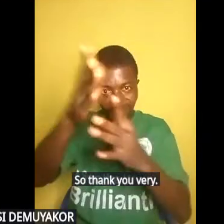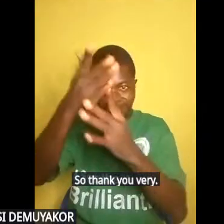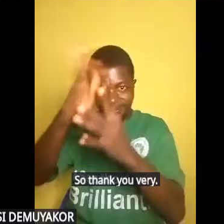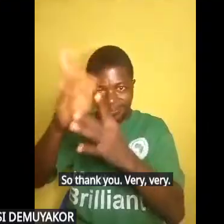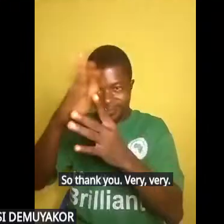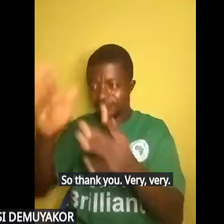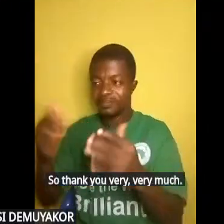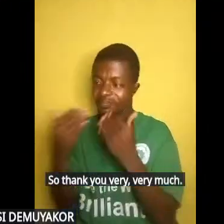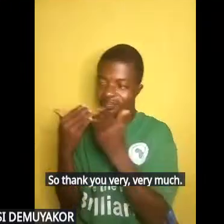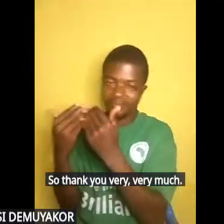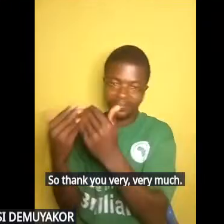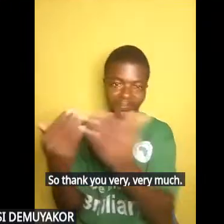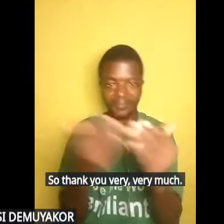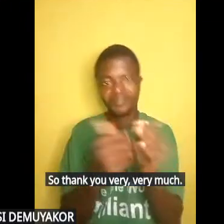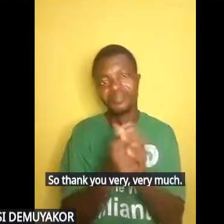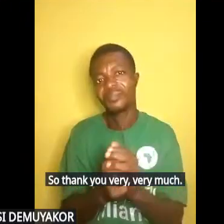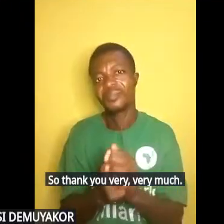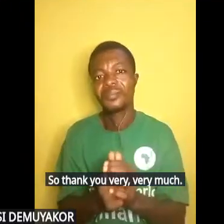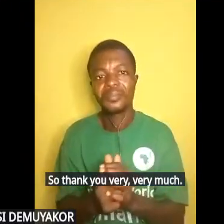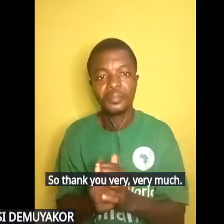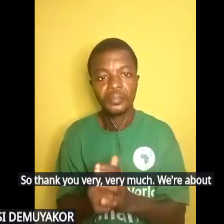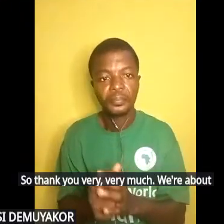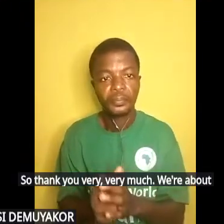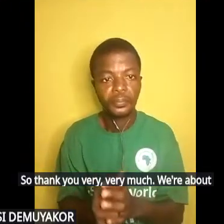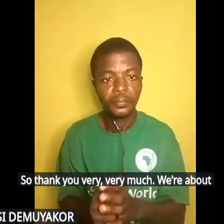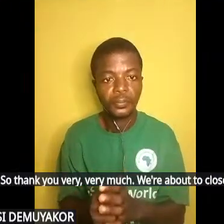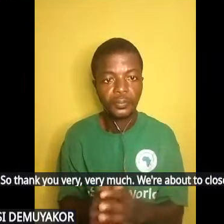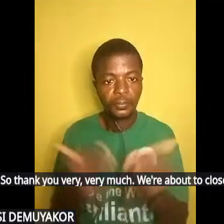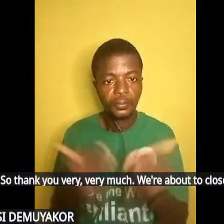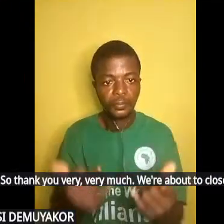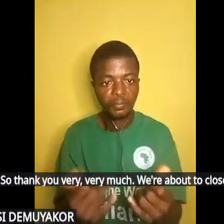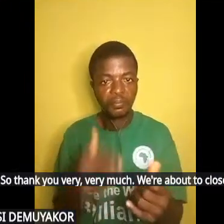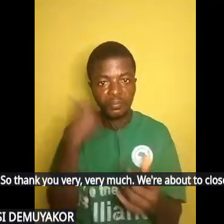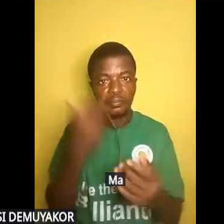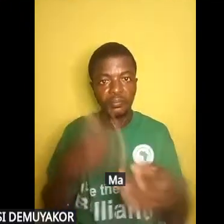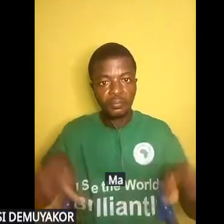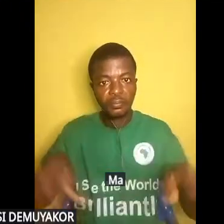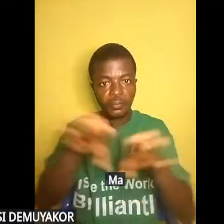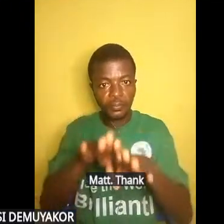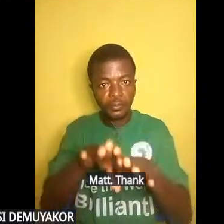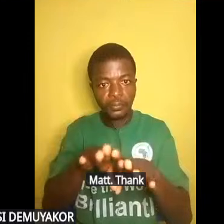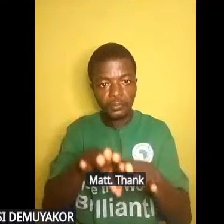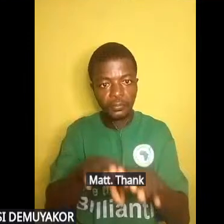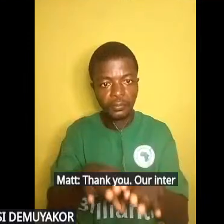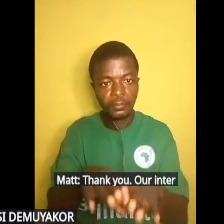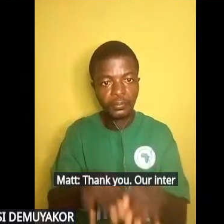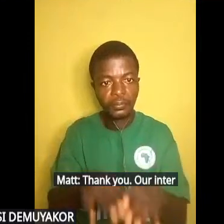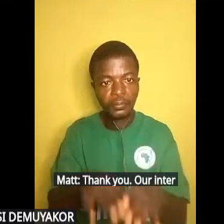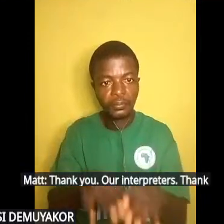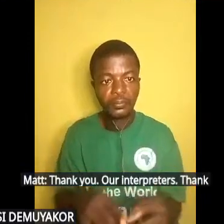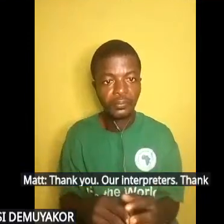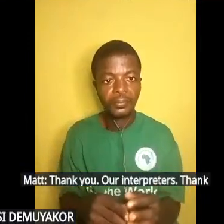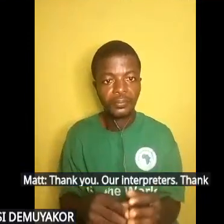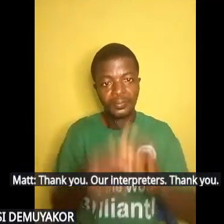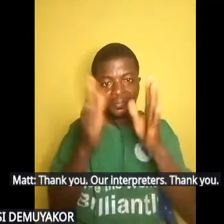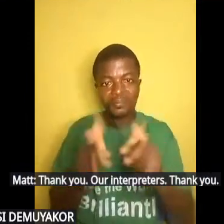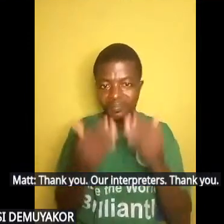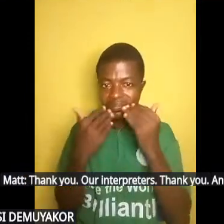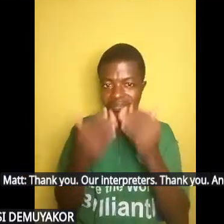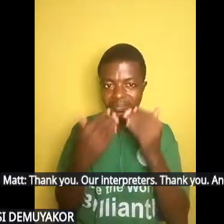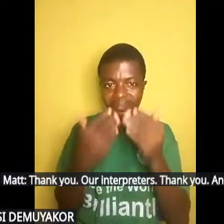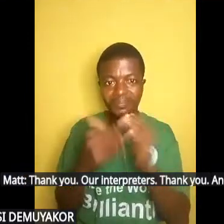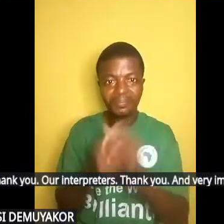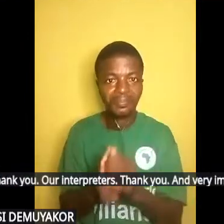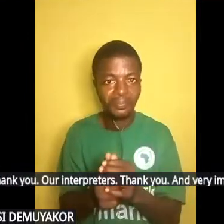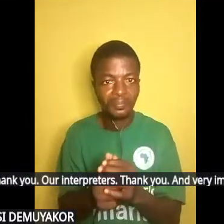much. We're about to close. Nat, thank you. Our interpreters, thank you. And very importantly